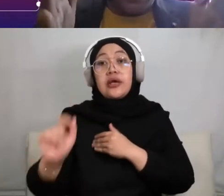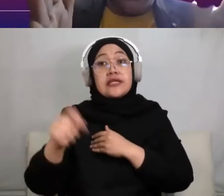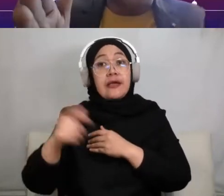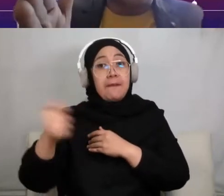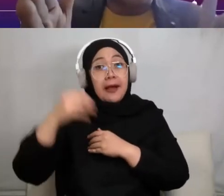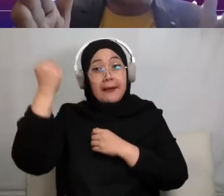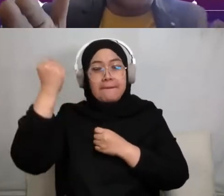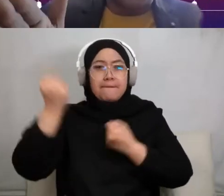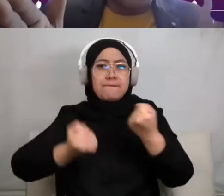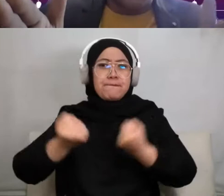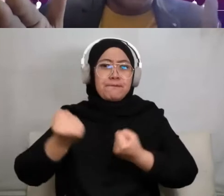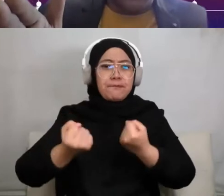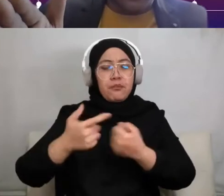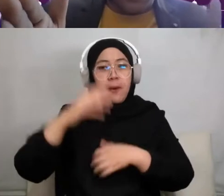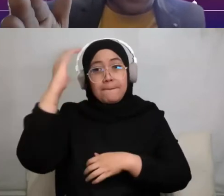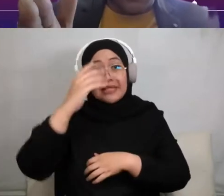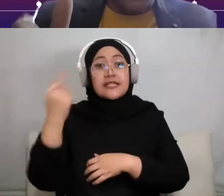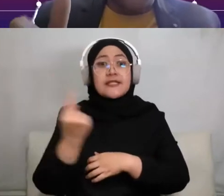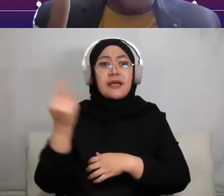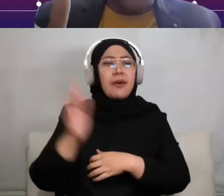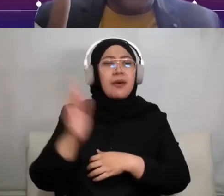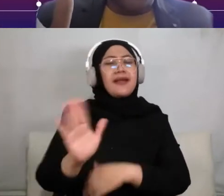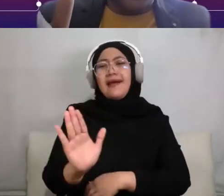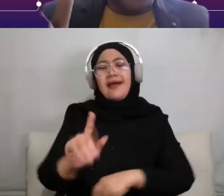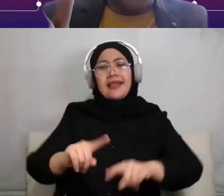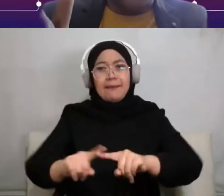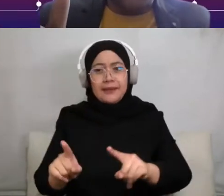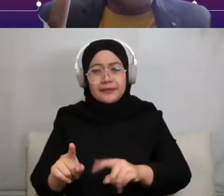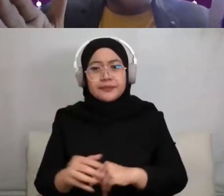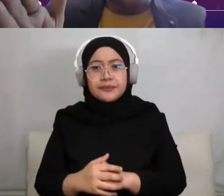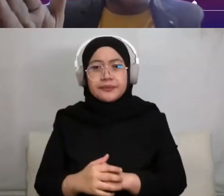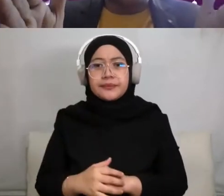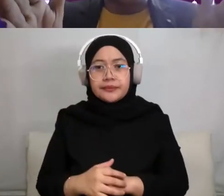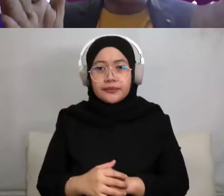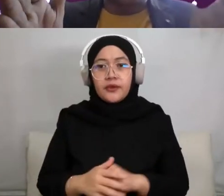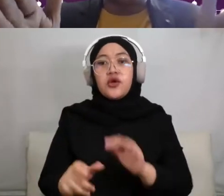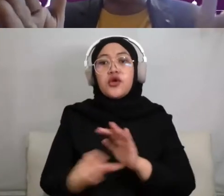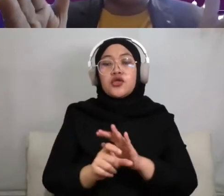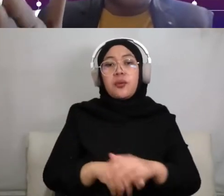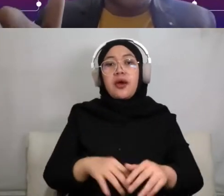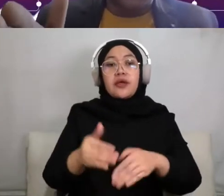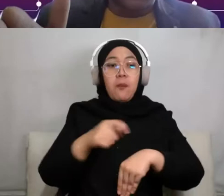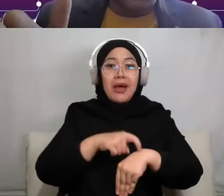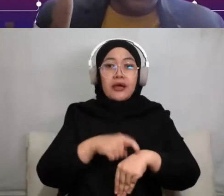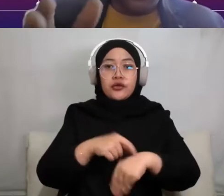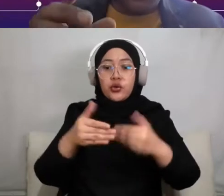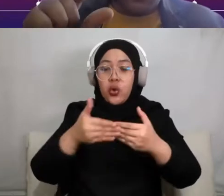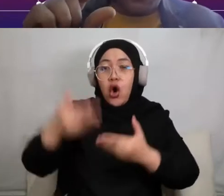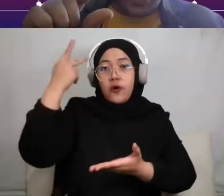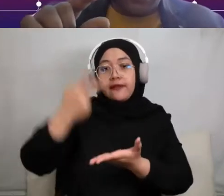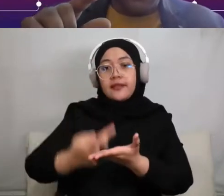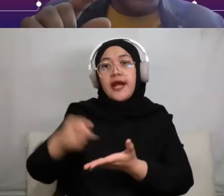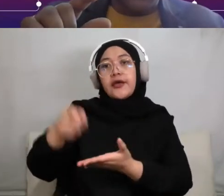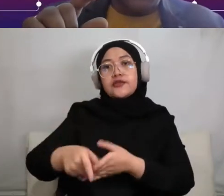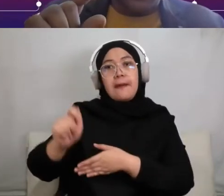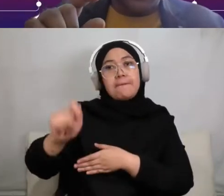entire contract period you see. In a contract period, how many kilometers I am going to use this electric bus? So this